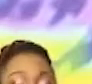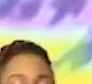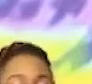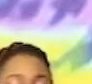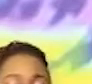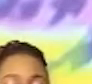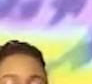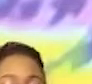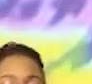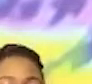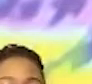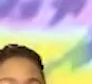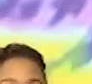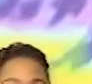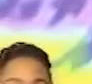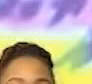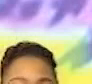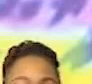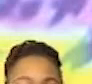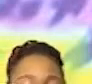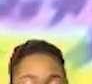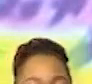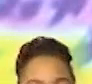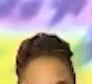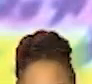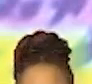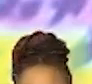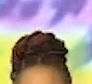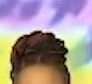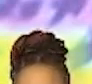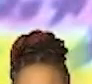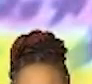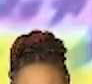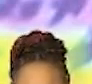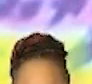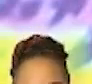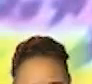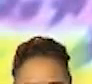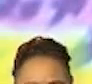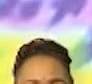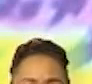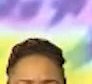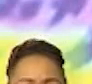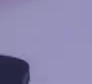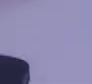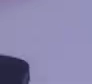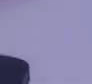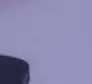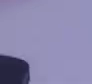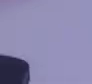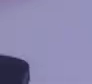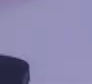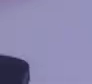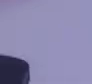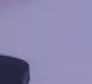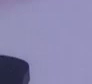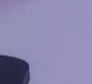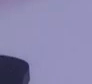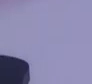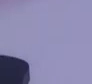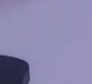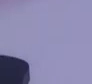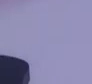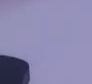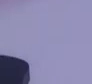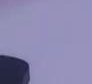number of COVID-19 cases circulating in Trinidad and Tobago. The health